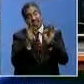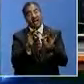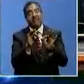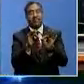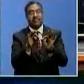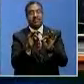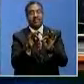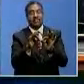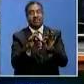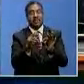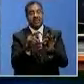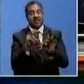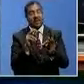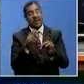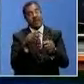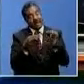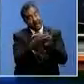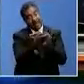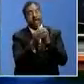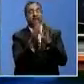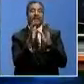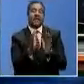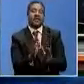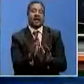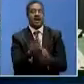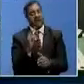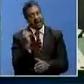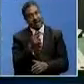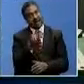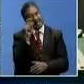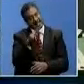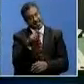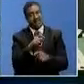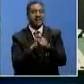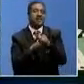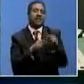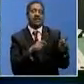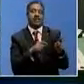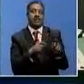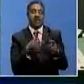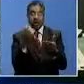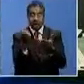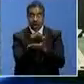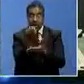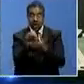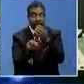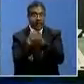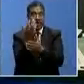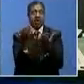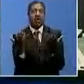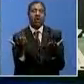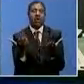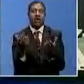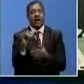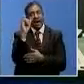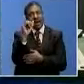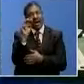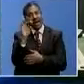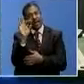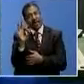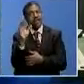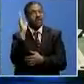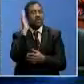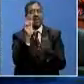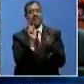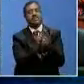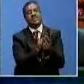them if we have to grow the economy. He is going to meet with IMF for us